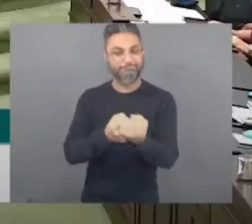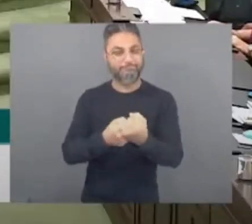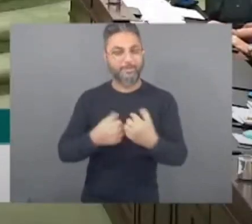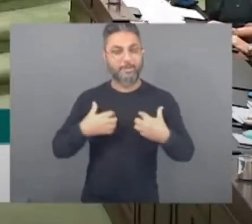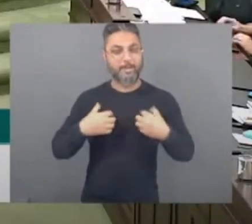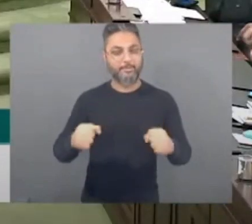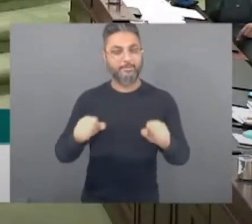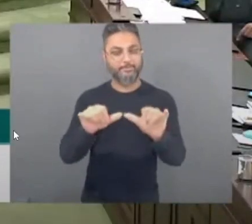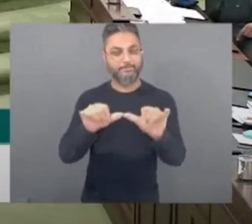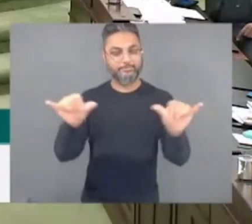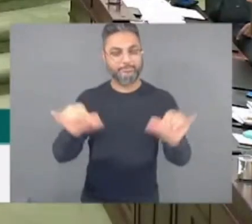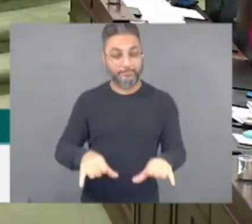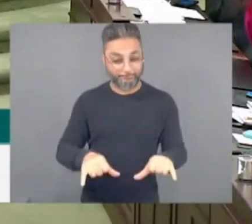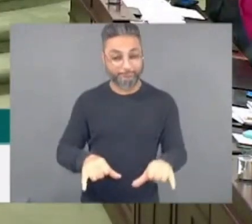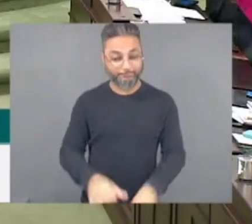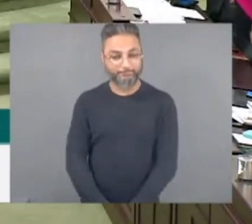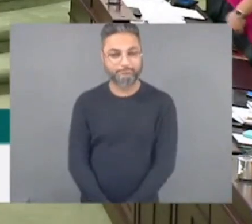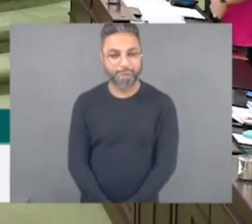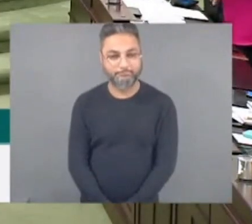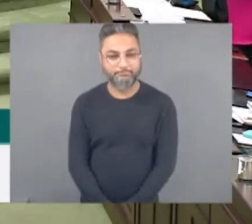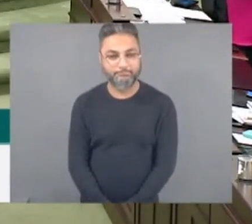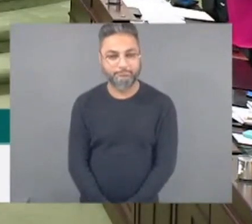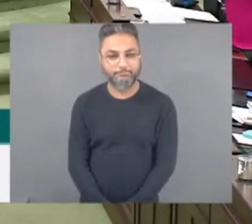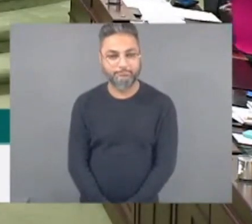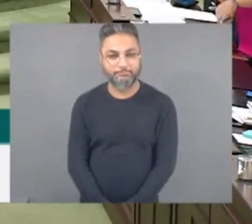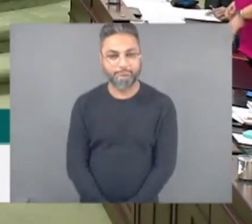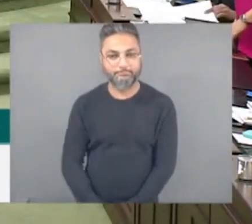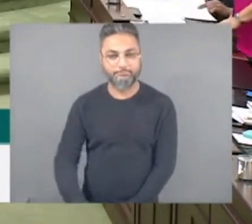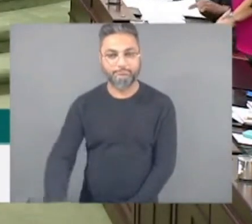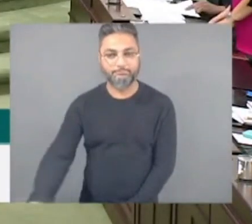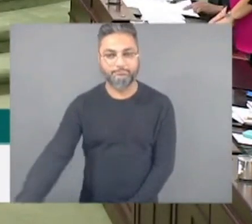The honourable member for Banff-Kananaskis is next.